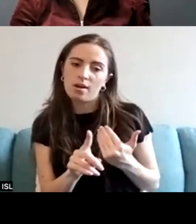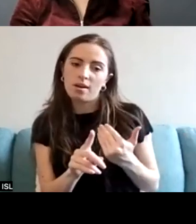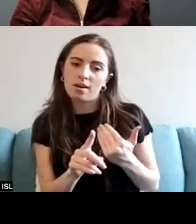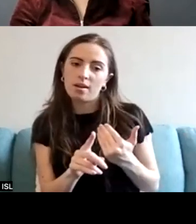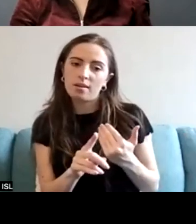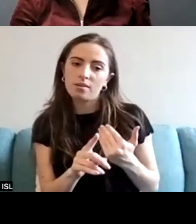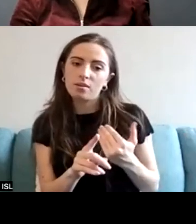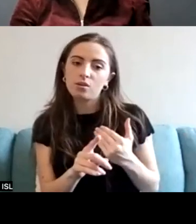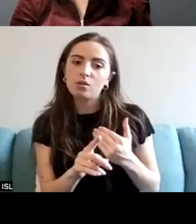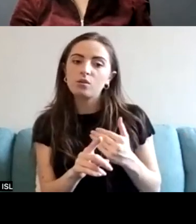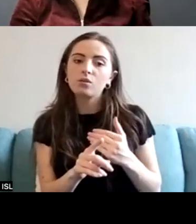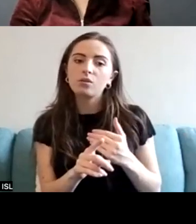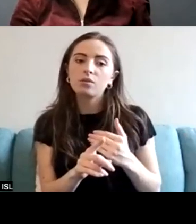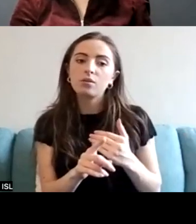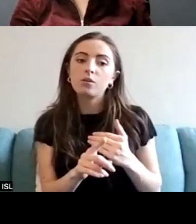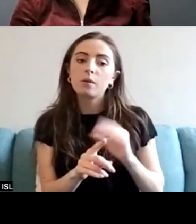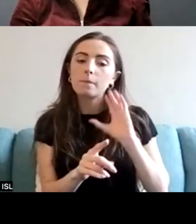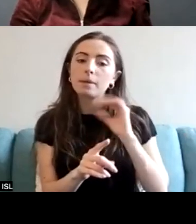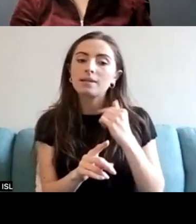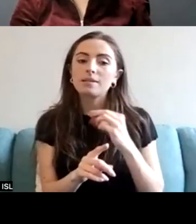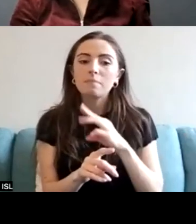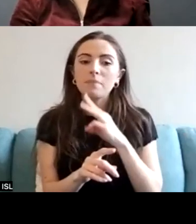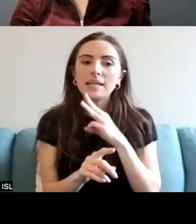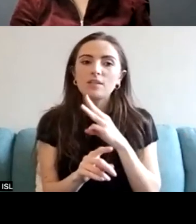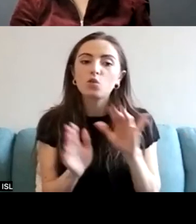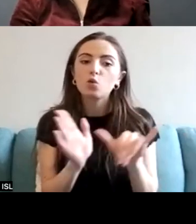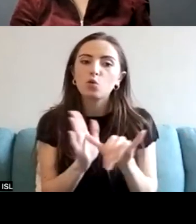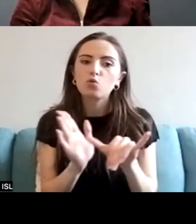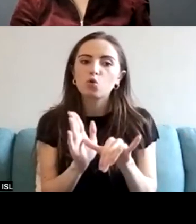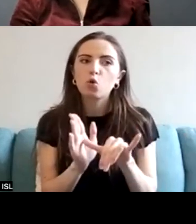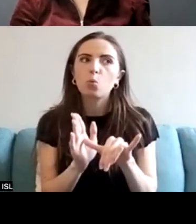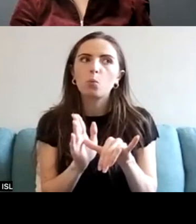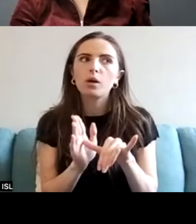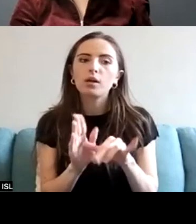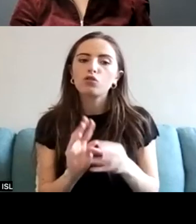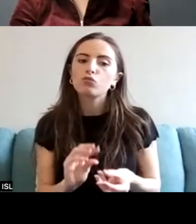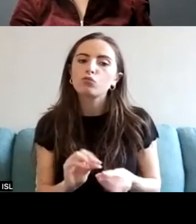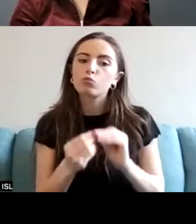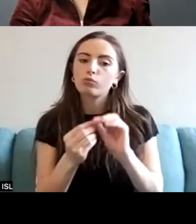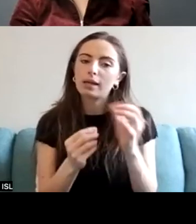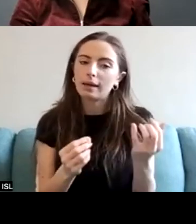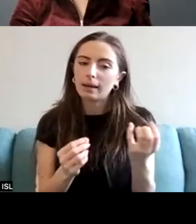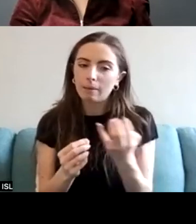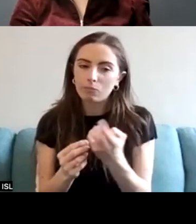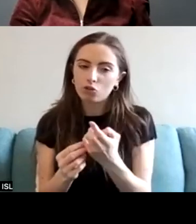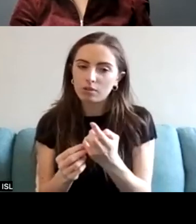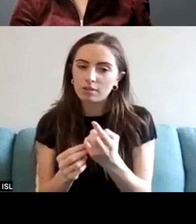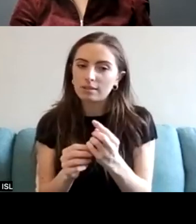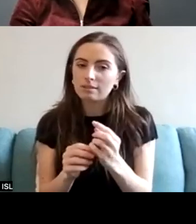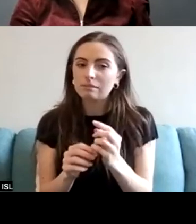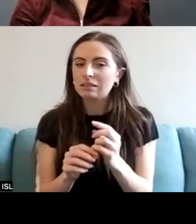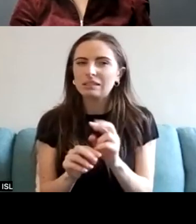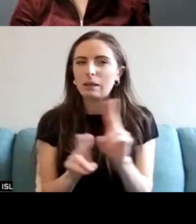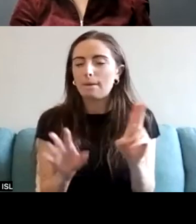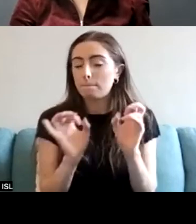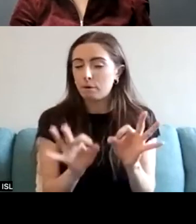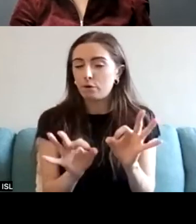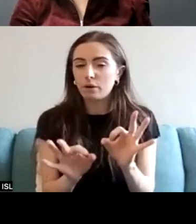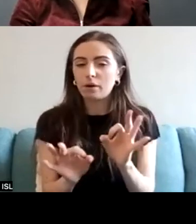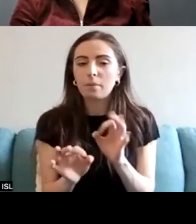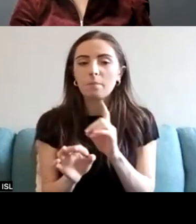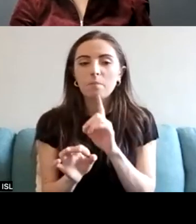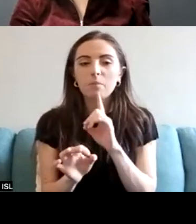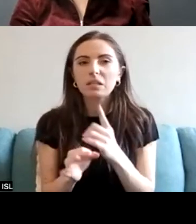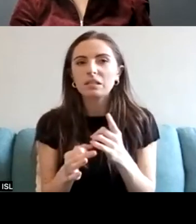lets YouTube actually generate captions on its own. It's not perfect, but the advantage is,